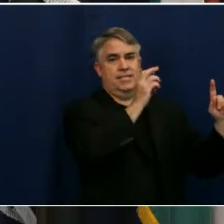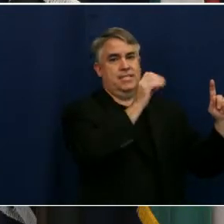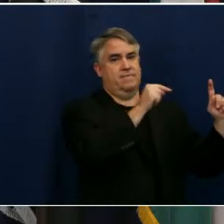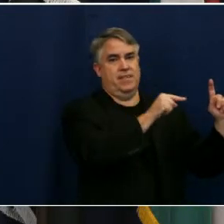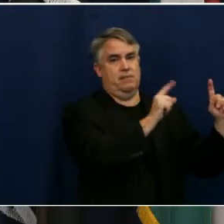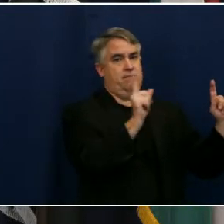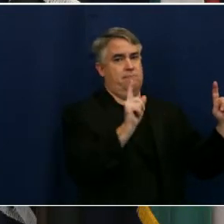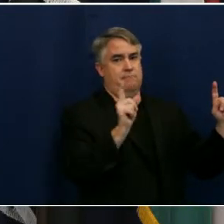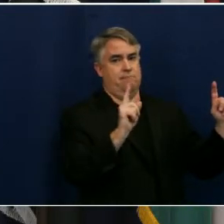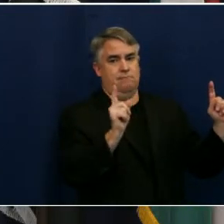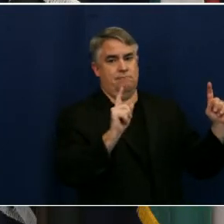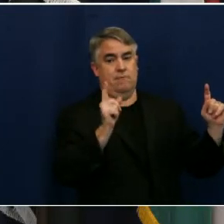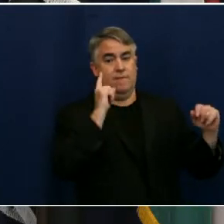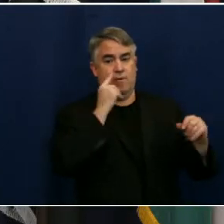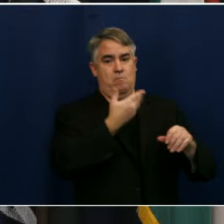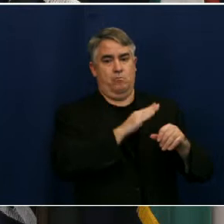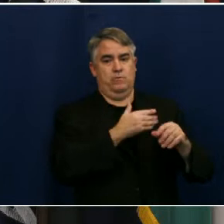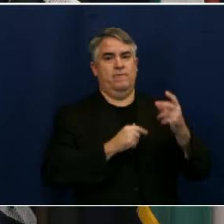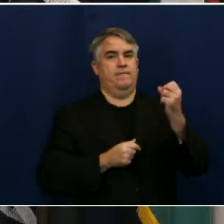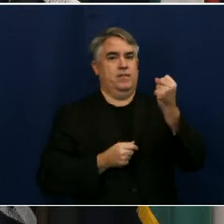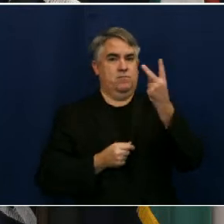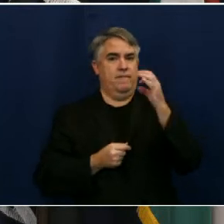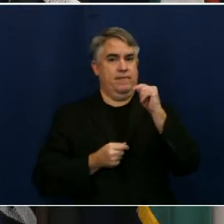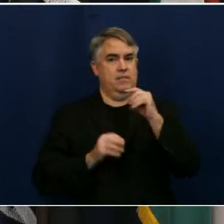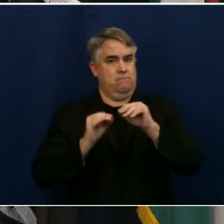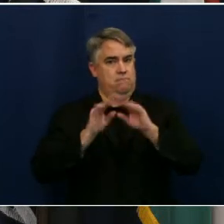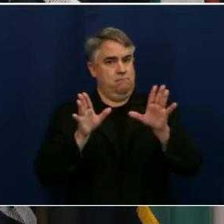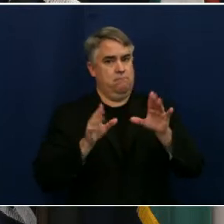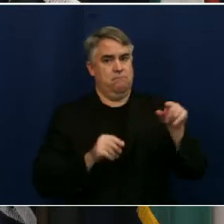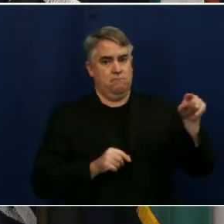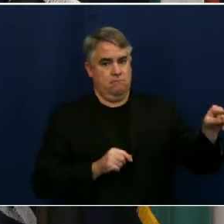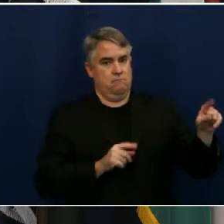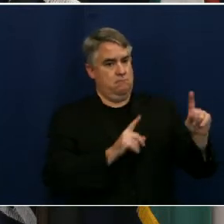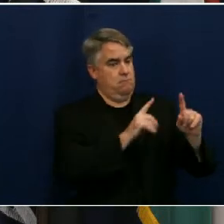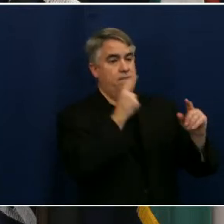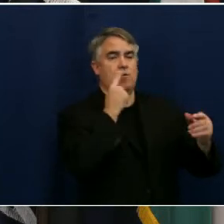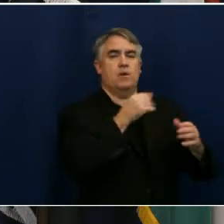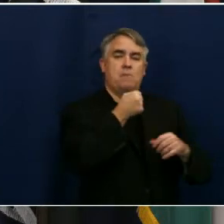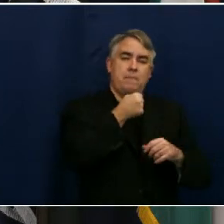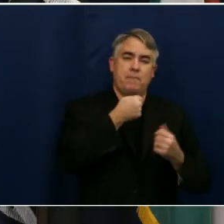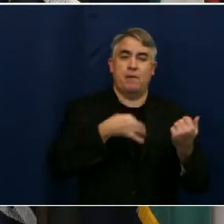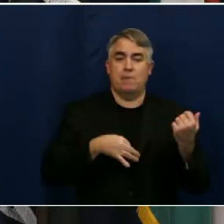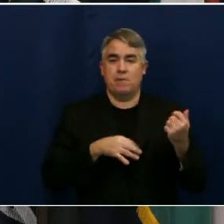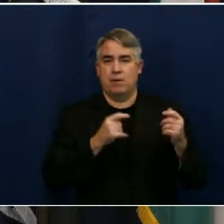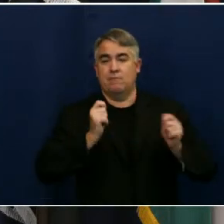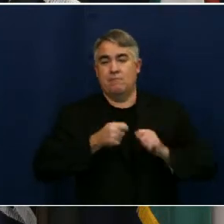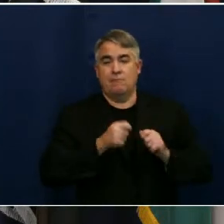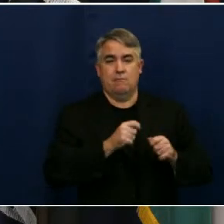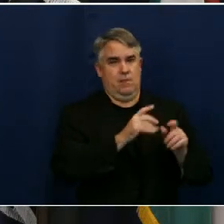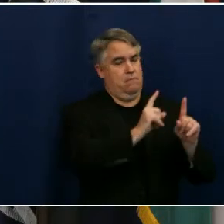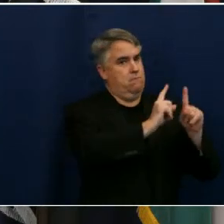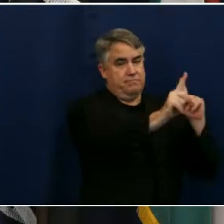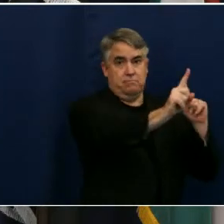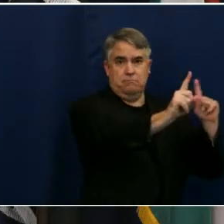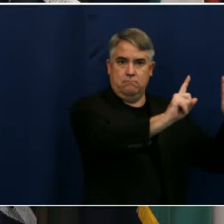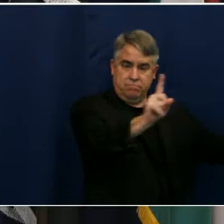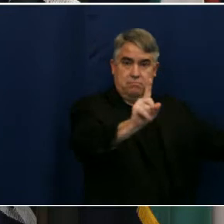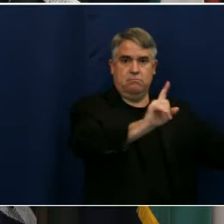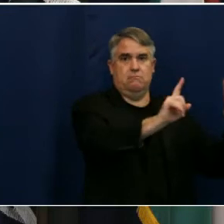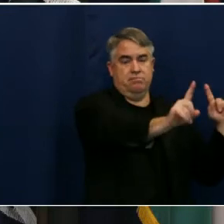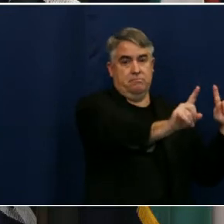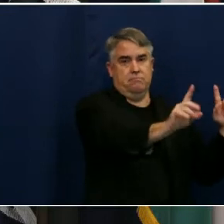that aspect. Next text question. Okay, Taryn Mento with KPBS has a question about the My Turn